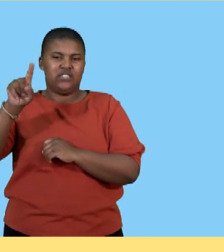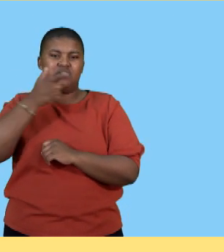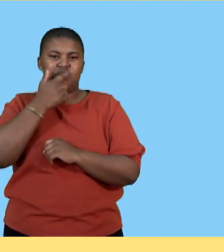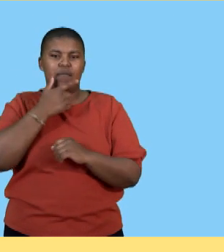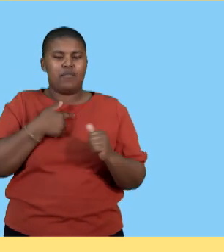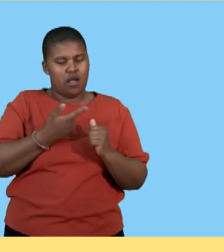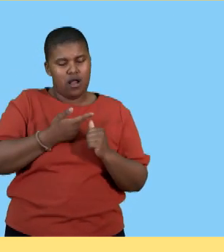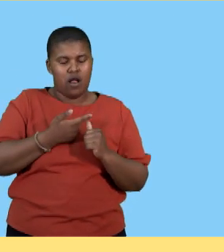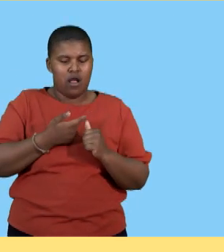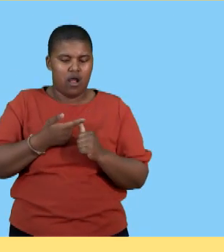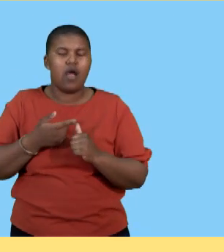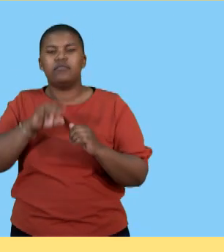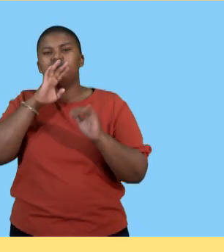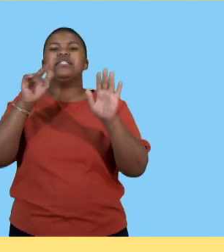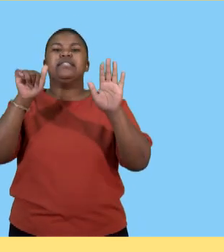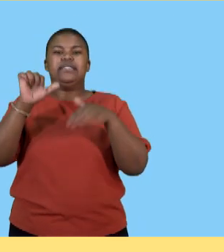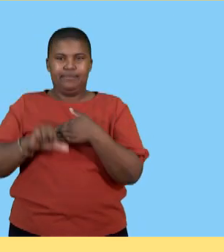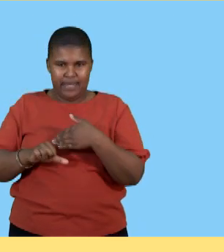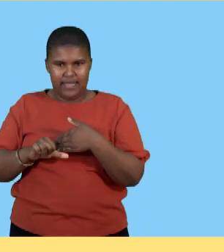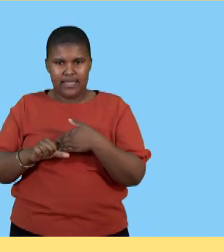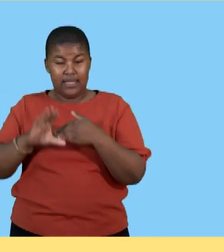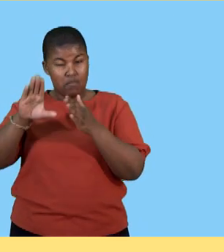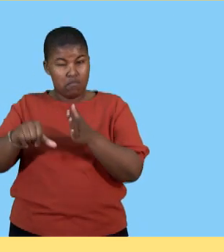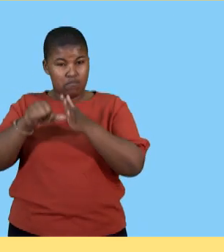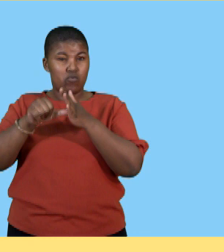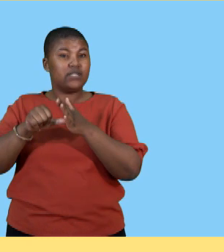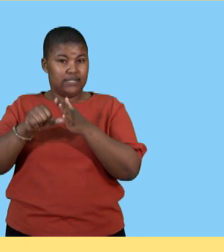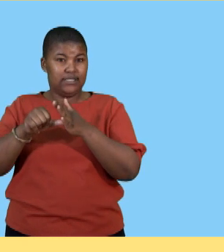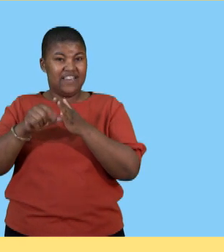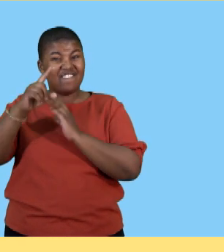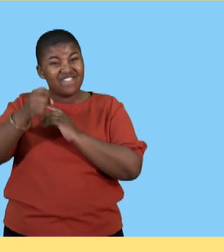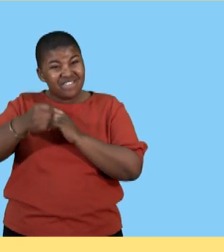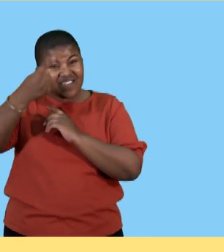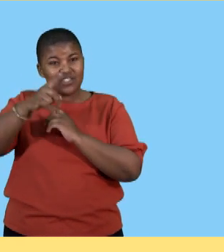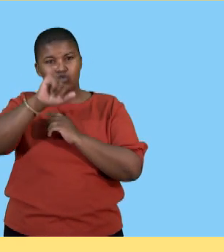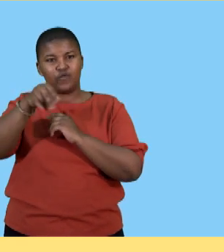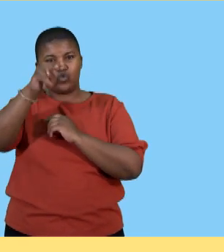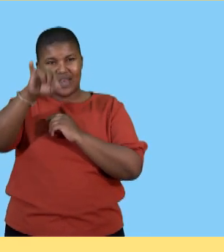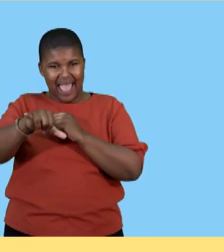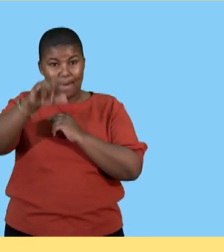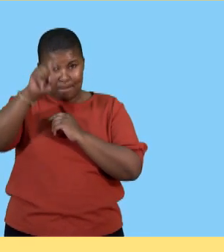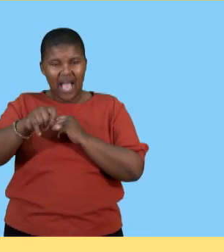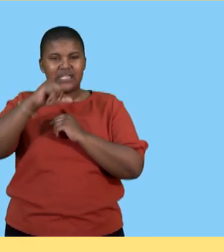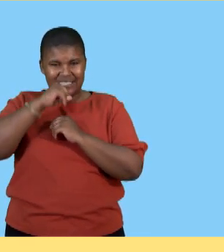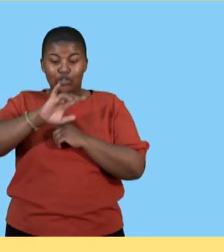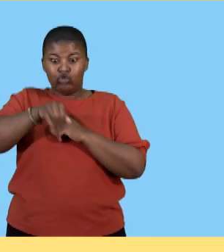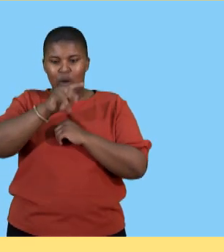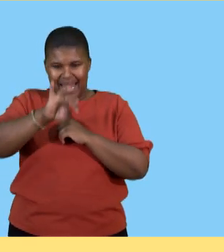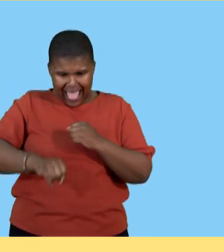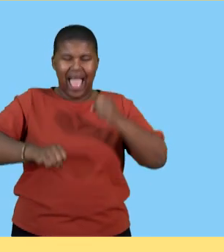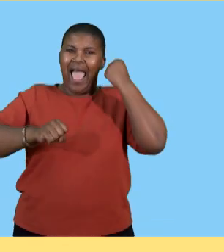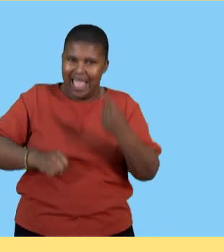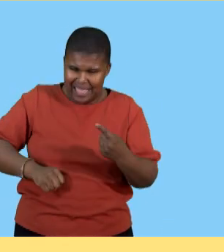to December, that will give you 6 months. The important aspect is that it's the 1st of July. So you must count July as